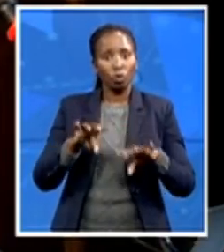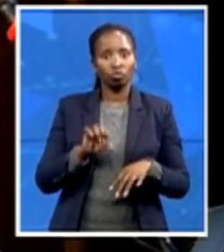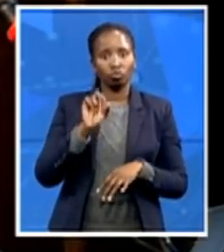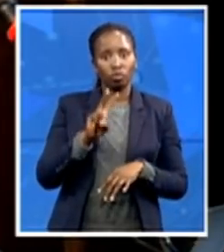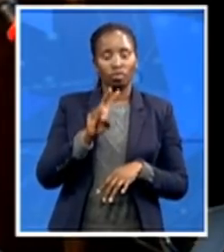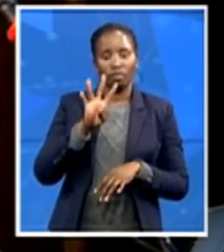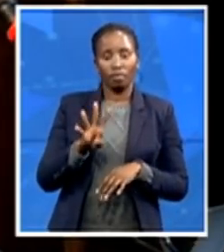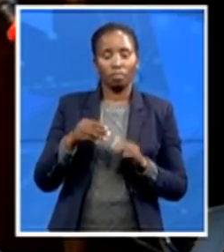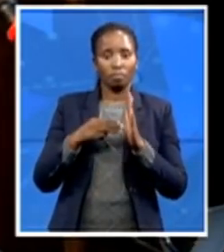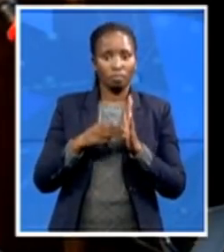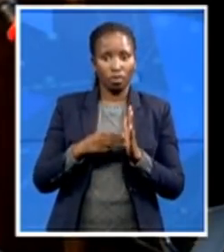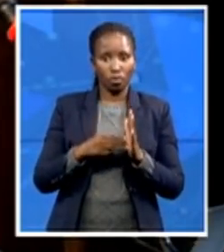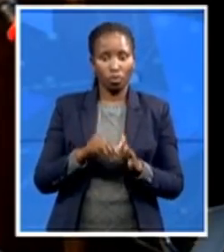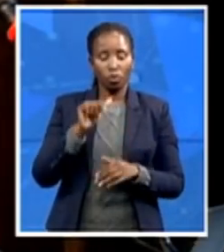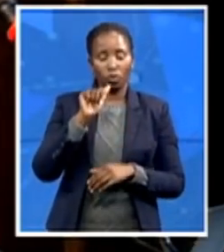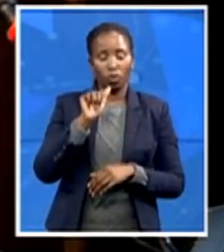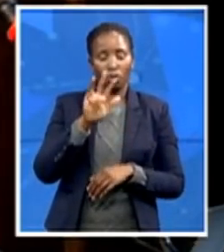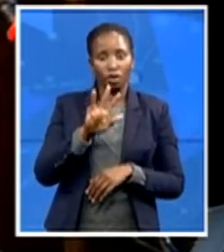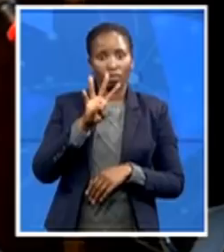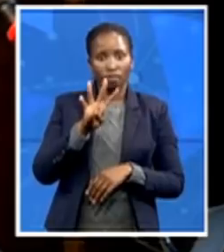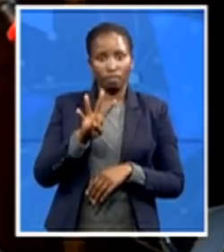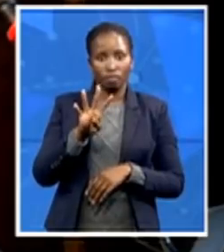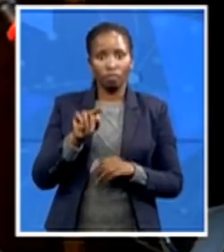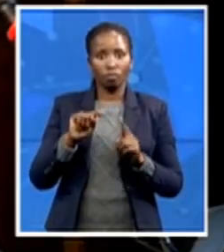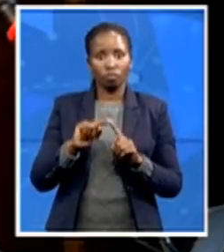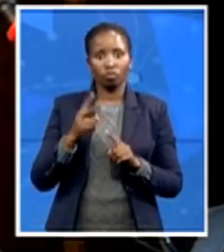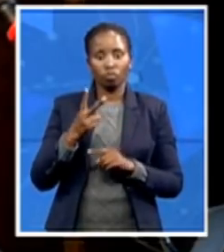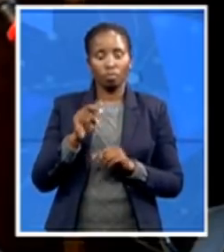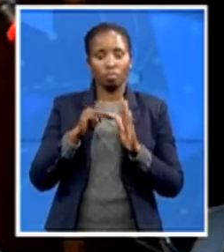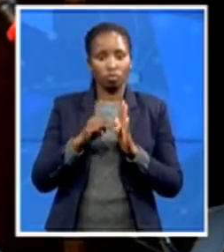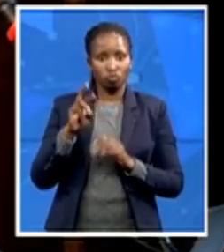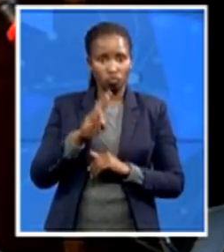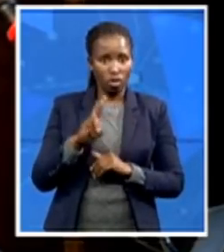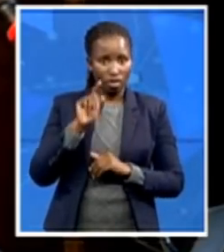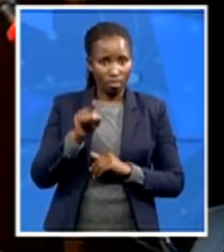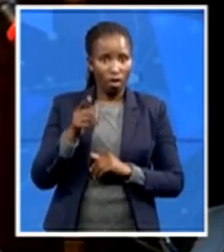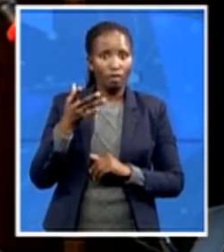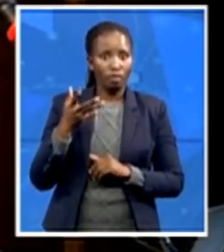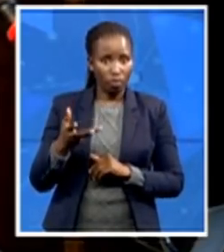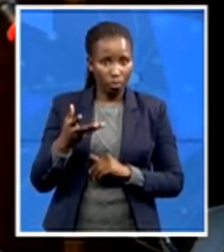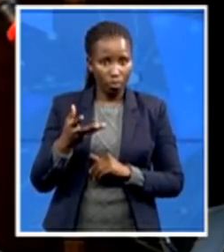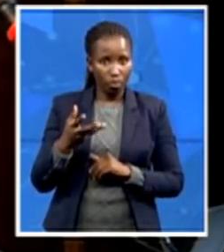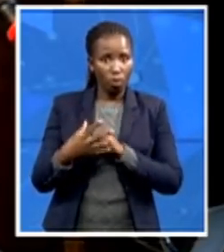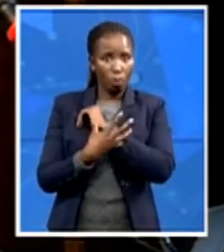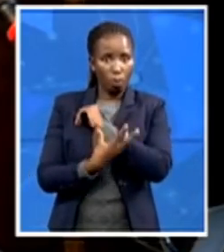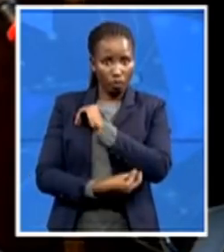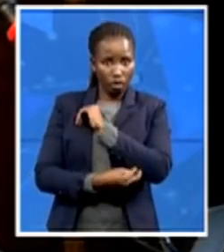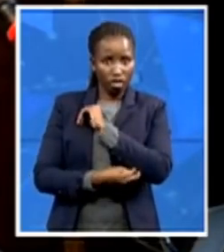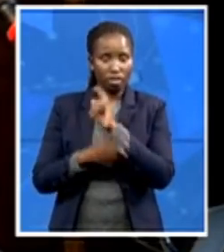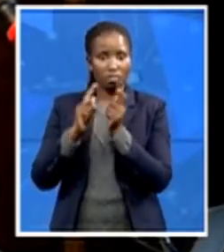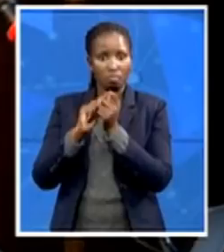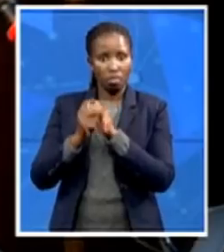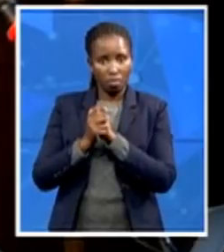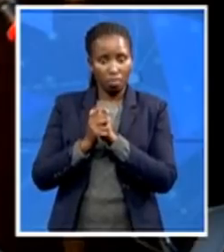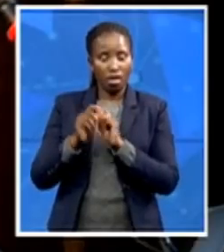R24,984,240, which was meant for poverty alleviation in the province. It's a serious